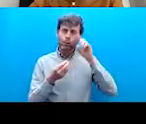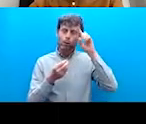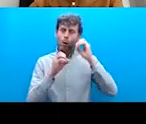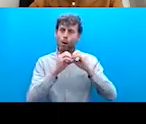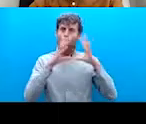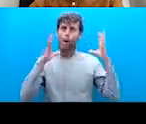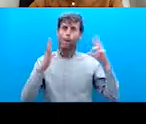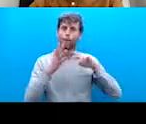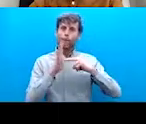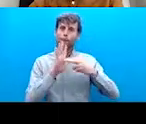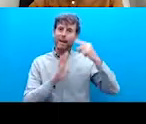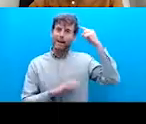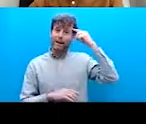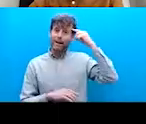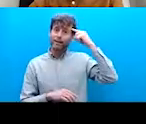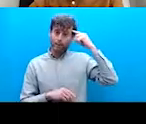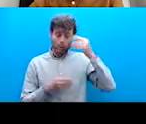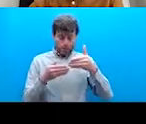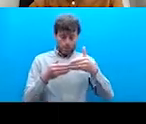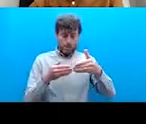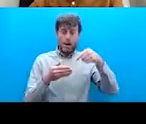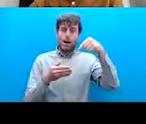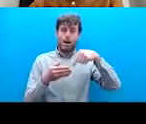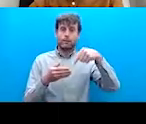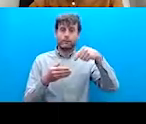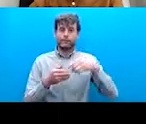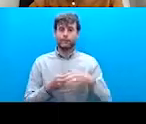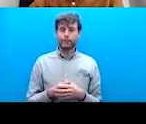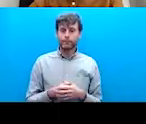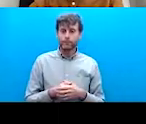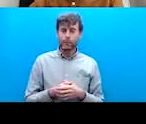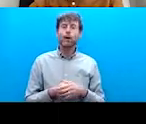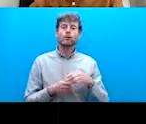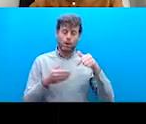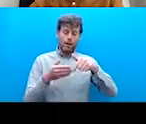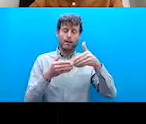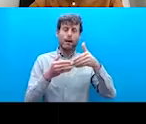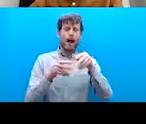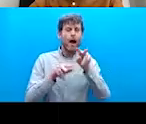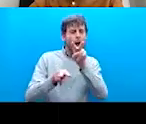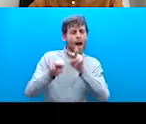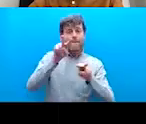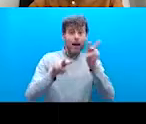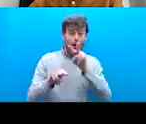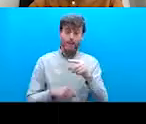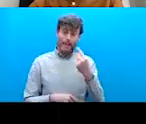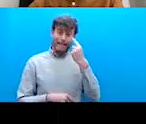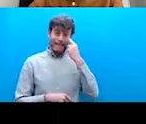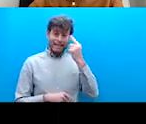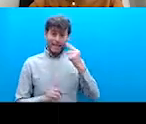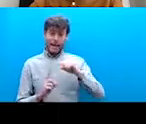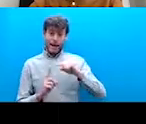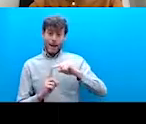of the situation. And in this case, so in the evaluation phase, we found peaks of activation in the